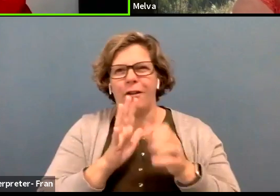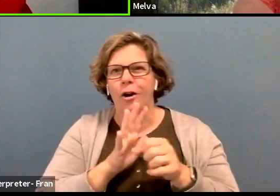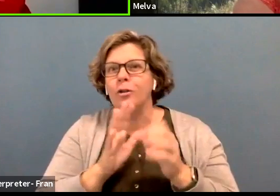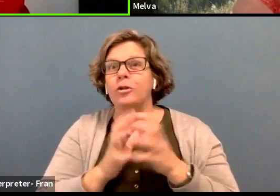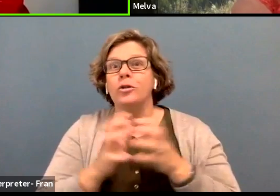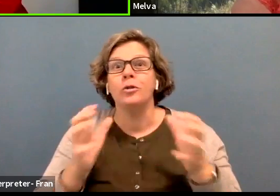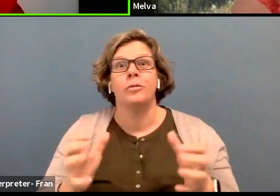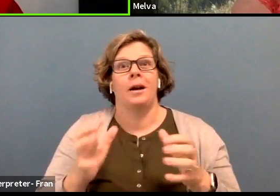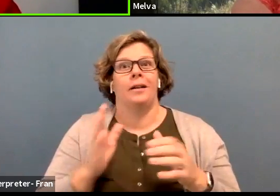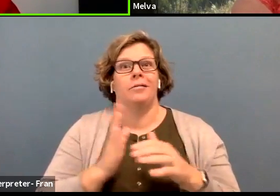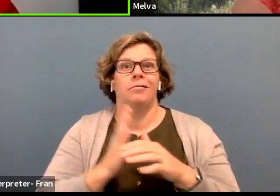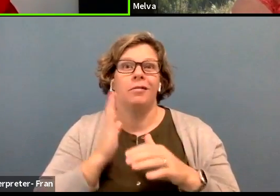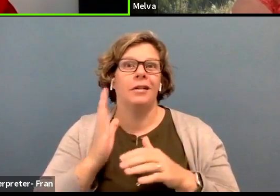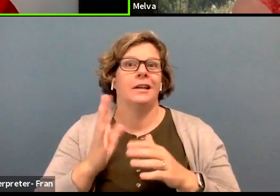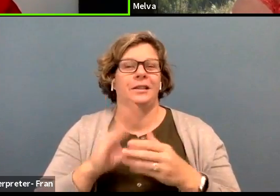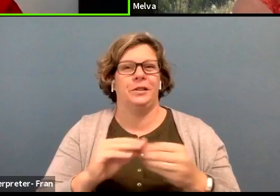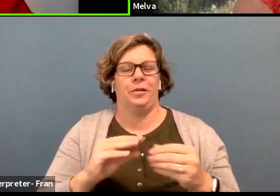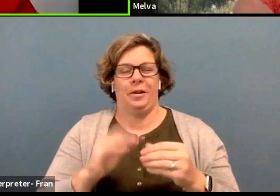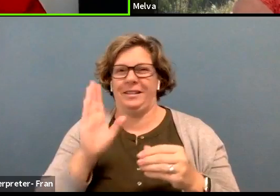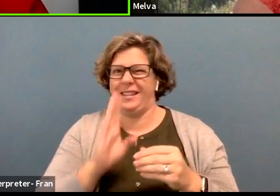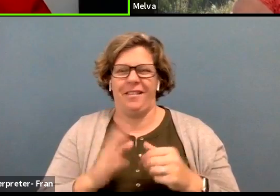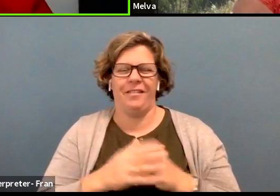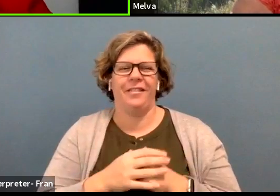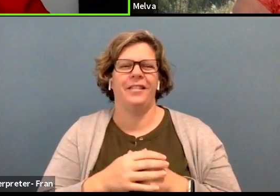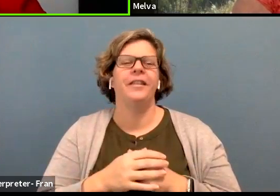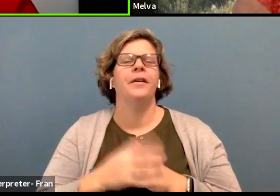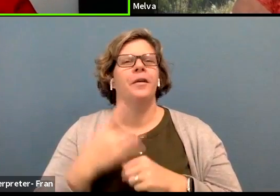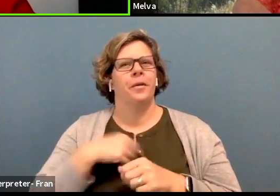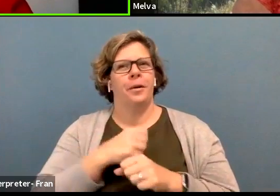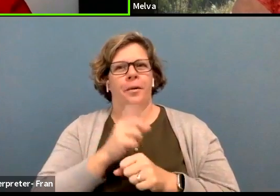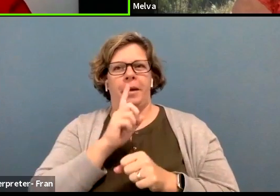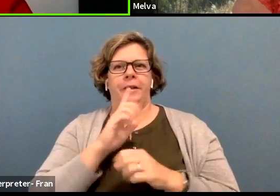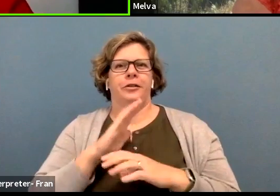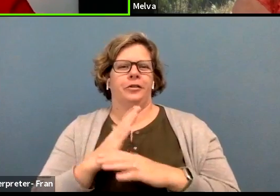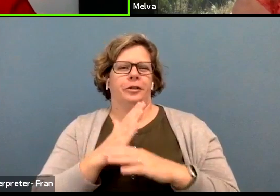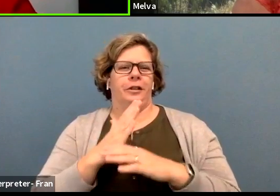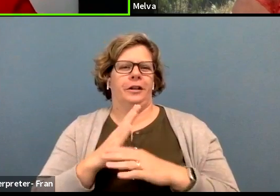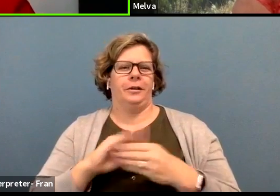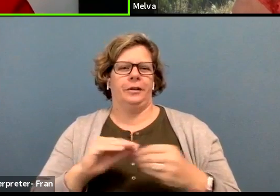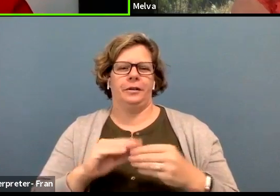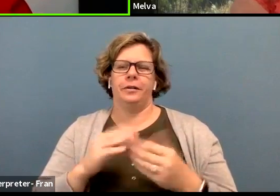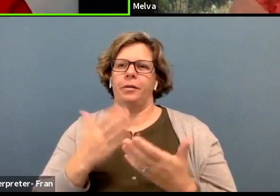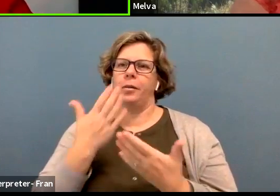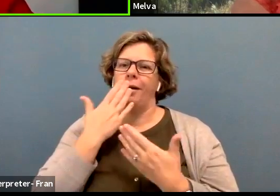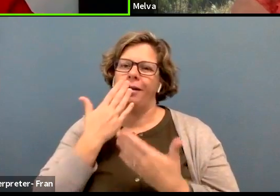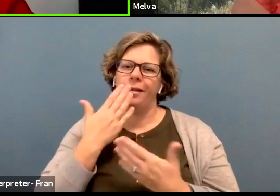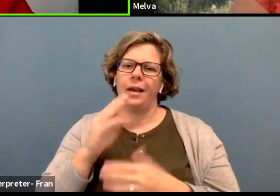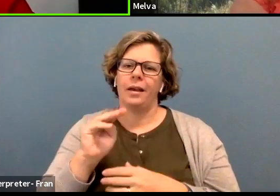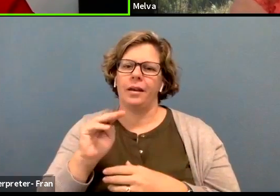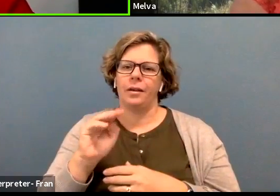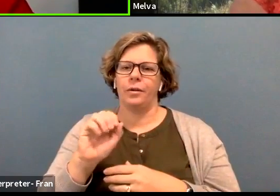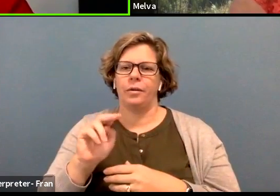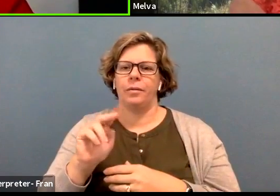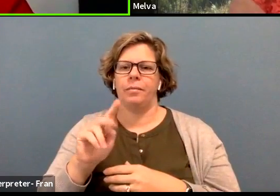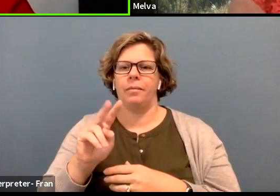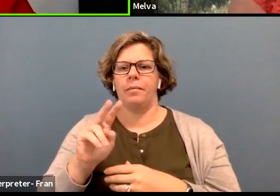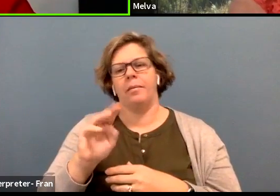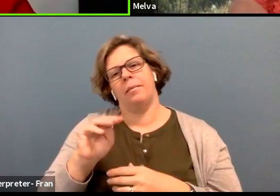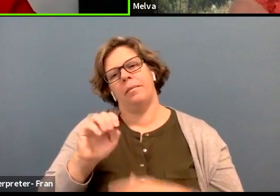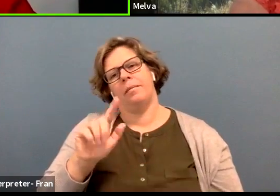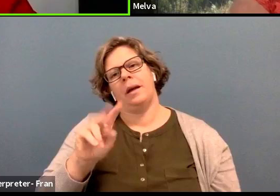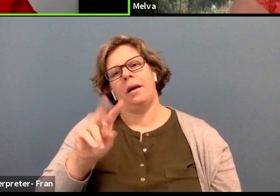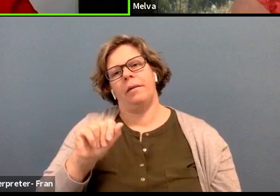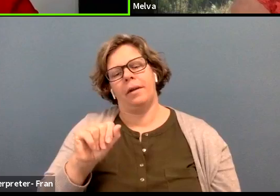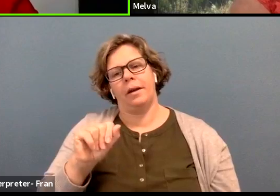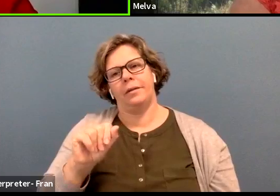that happens. We will make sure they are told. Well, Melva, I want to thank you for joining Lunch